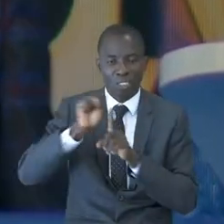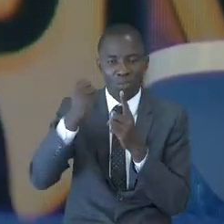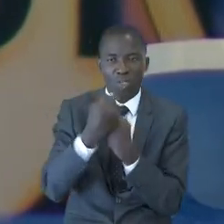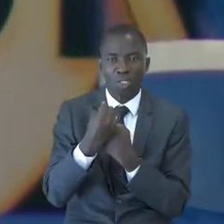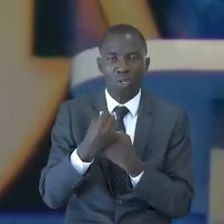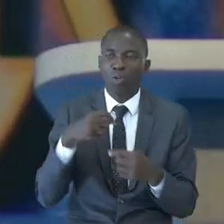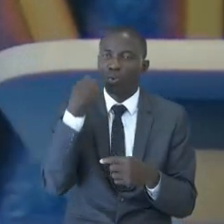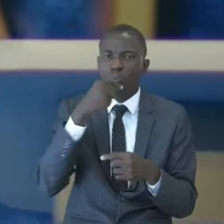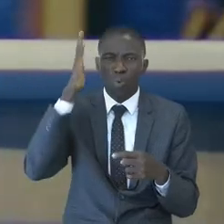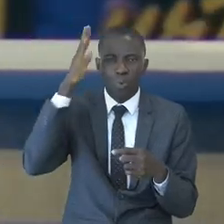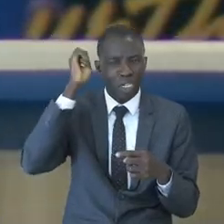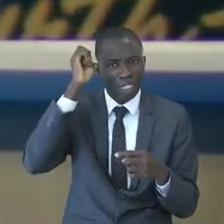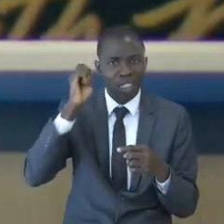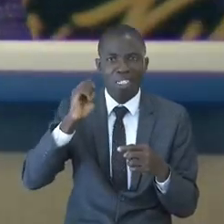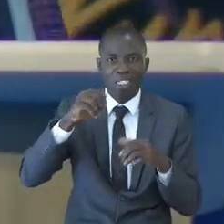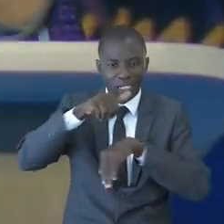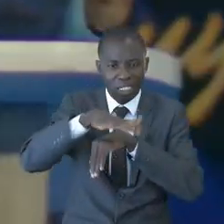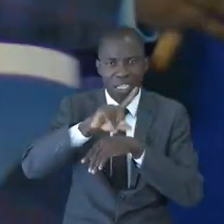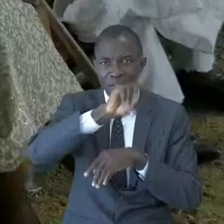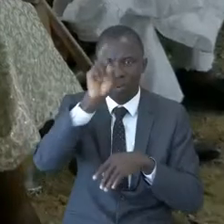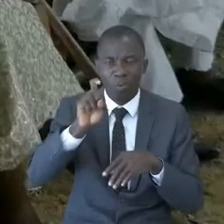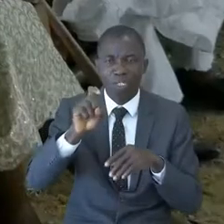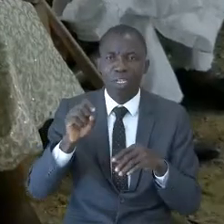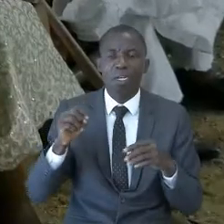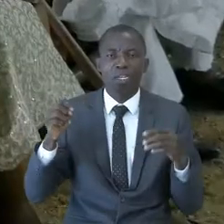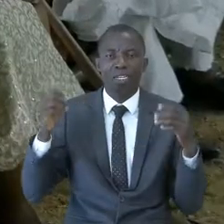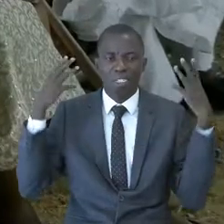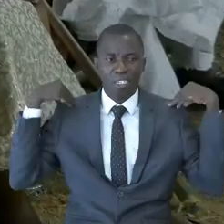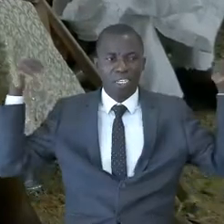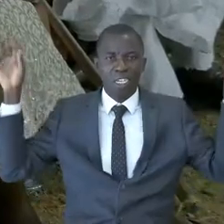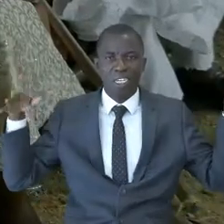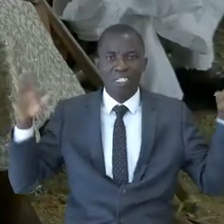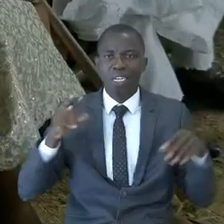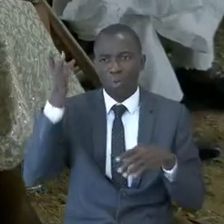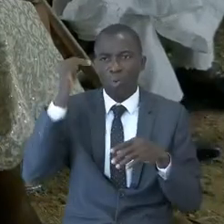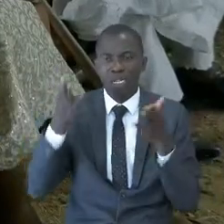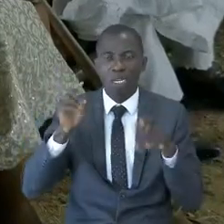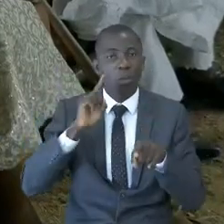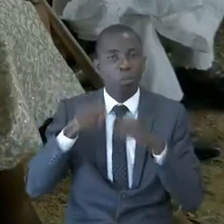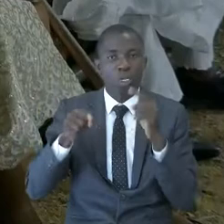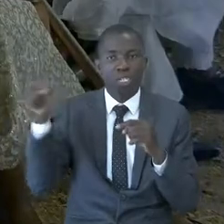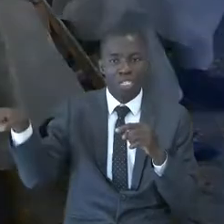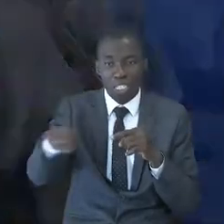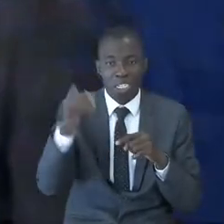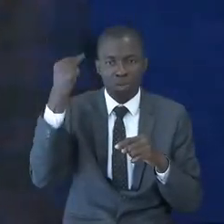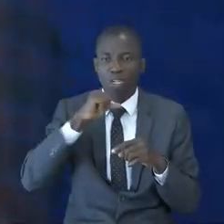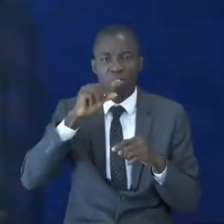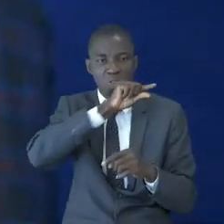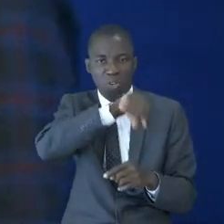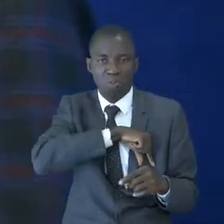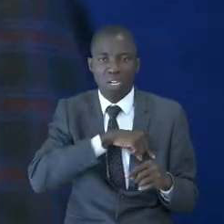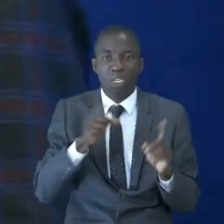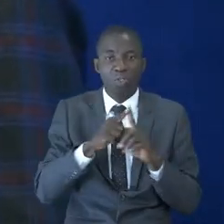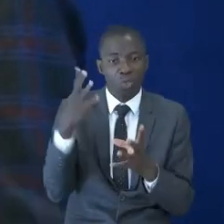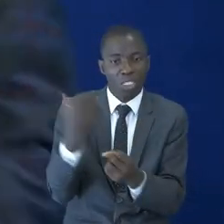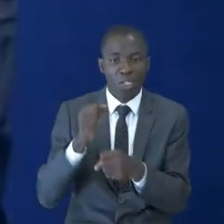will he send? Myriads of angels were there. They were not qualified to take us